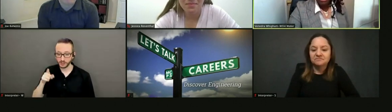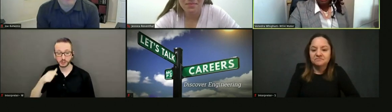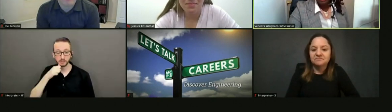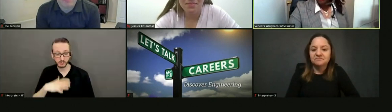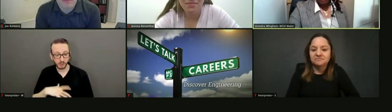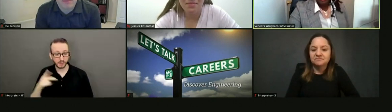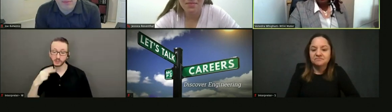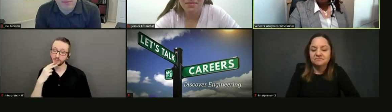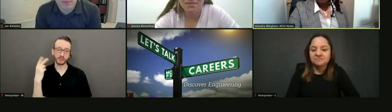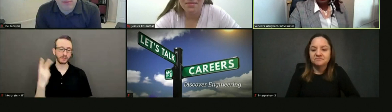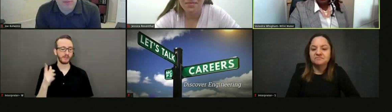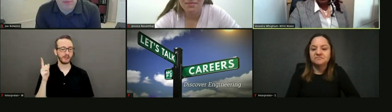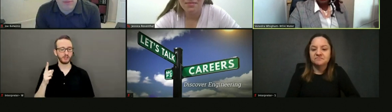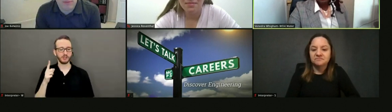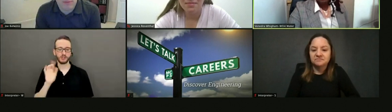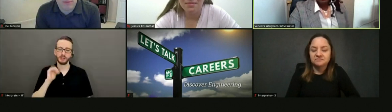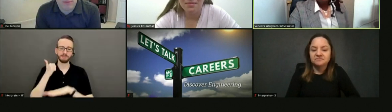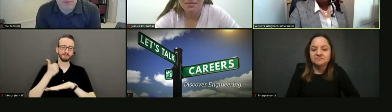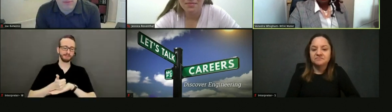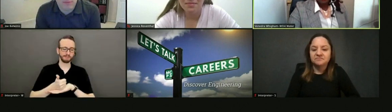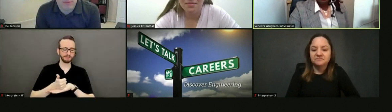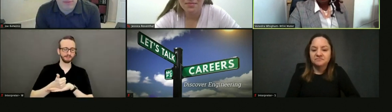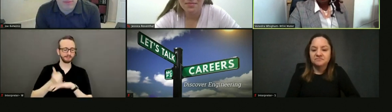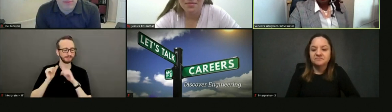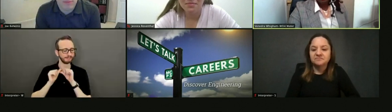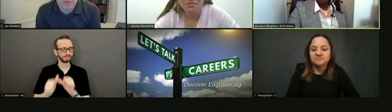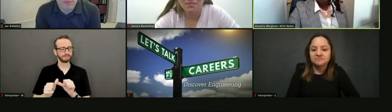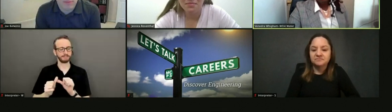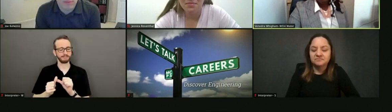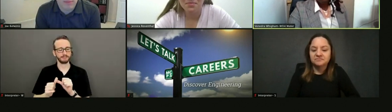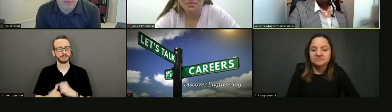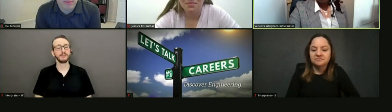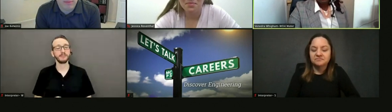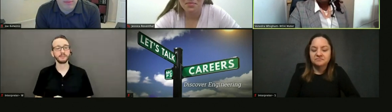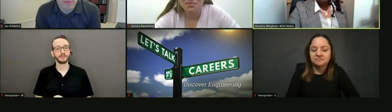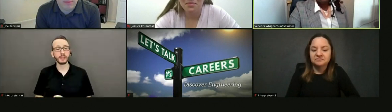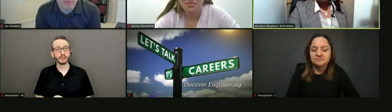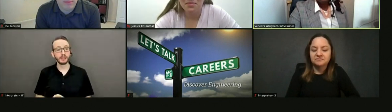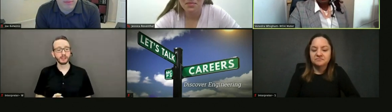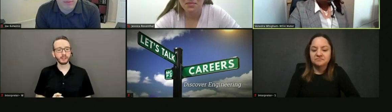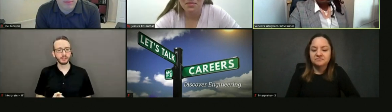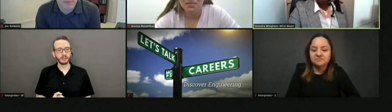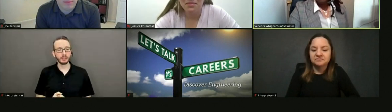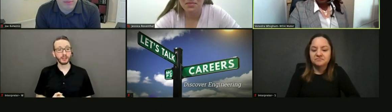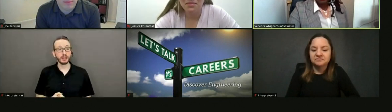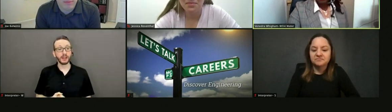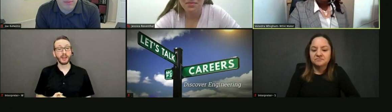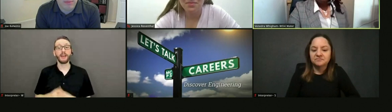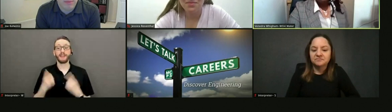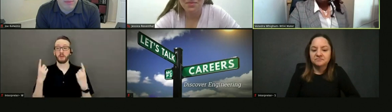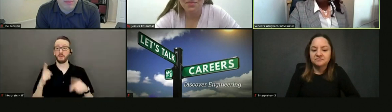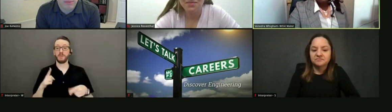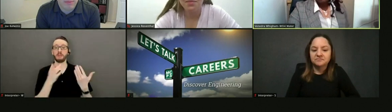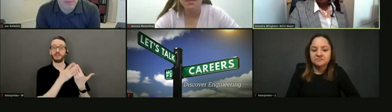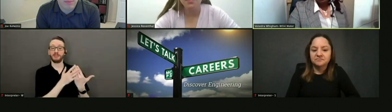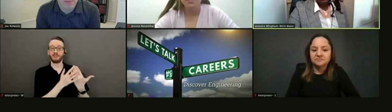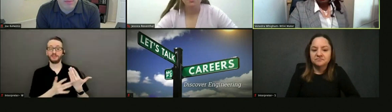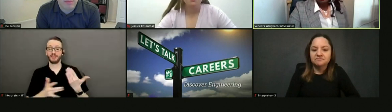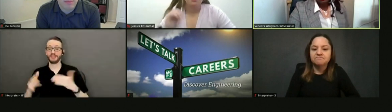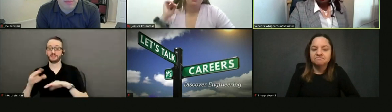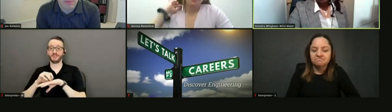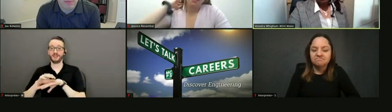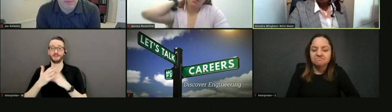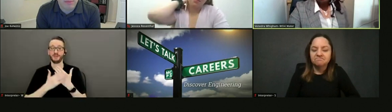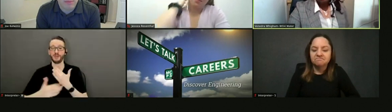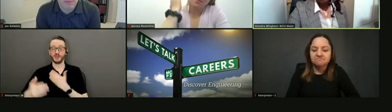voice. She stood her ground. And kind of what came after that kind of influenced the rest of history.